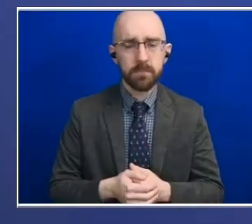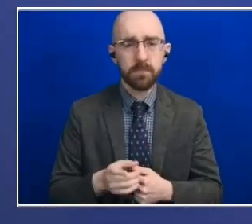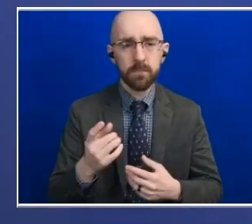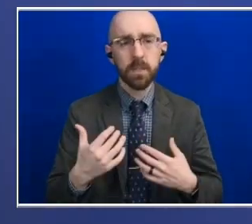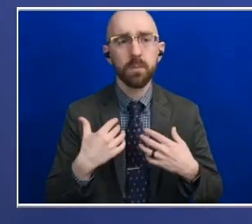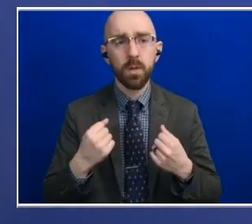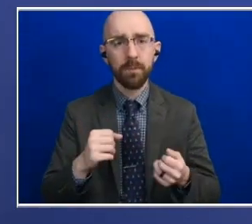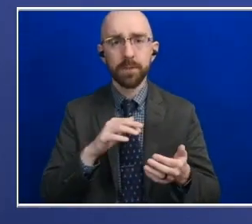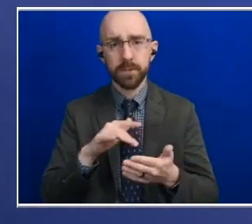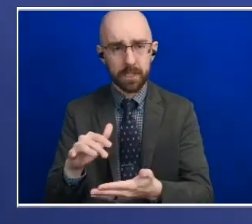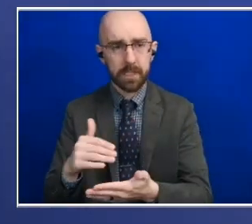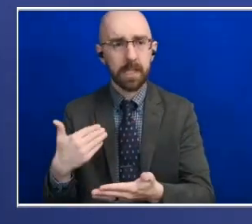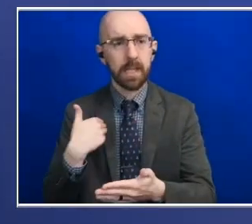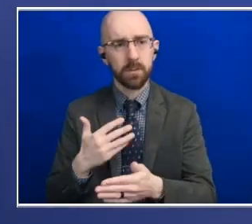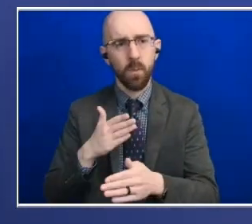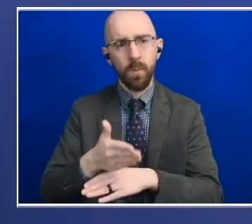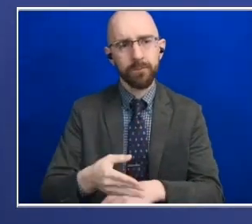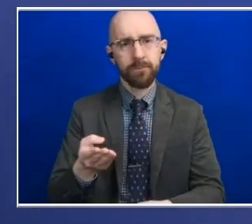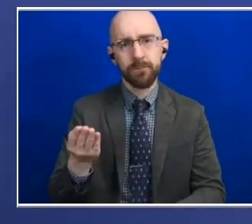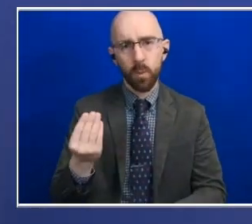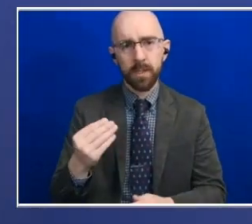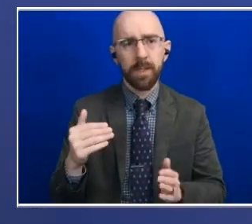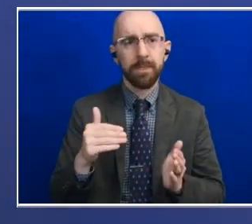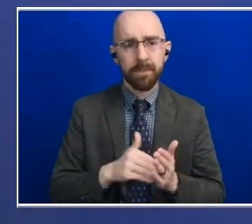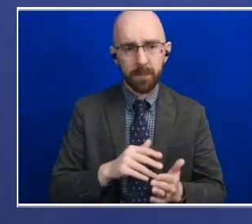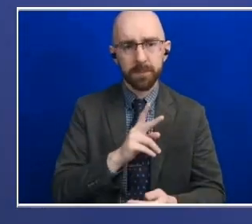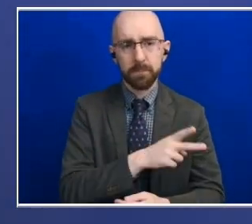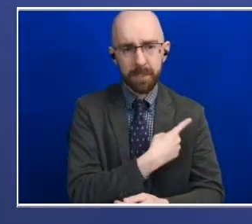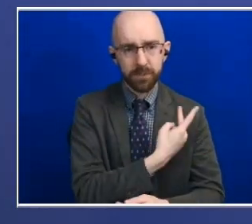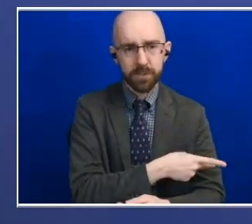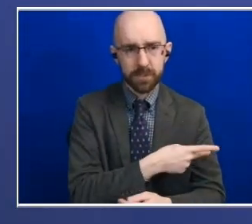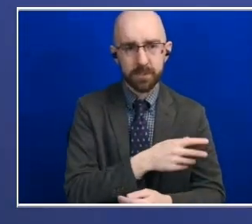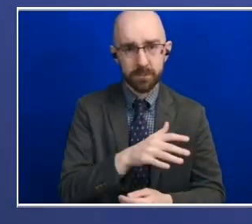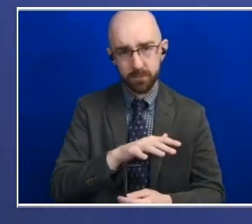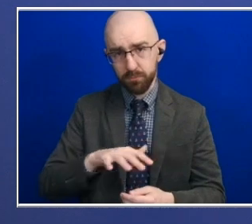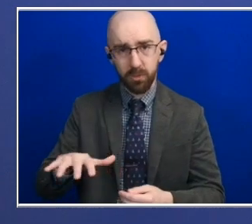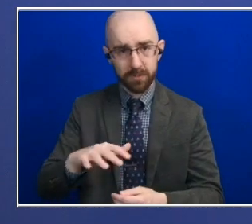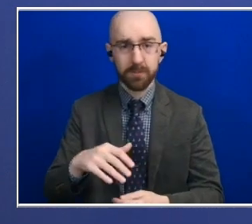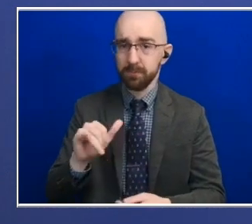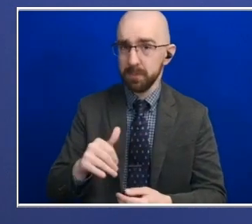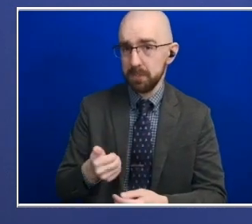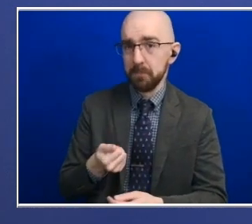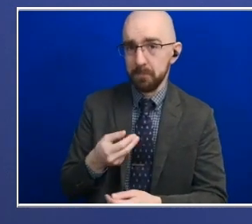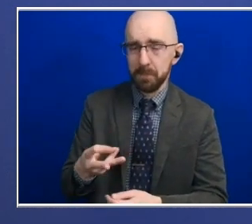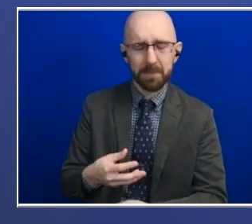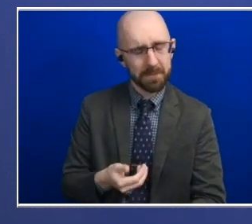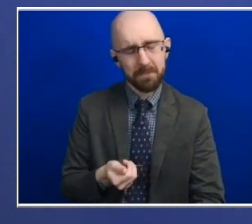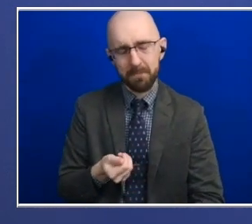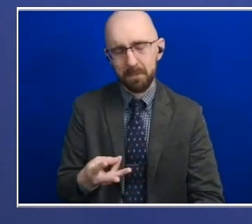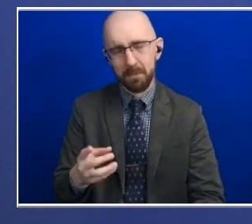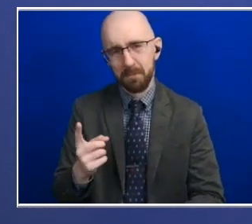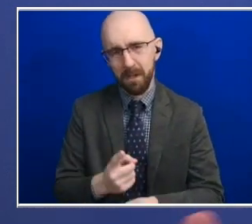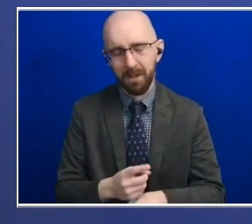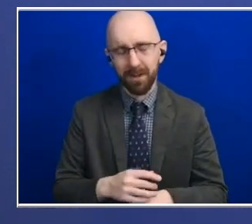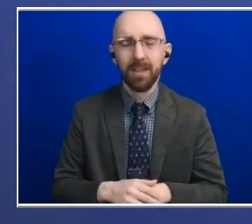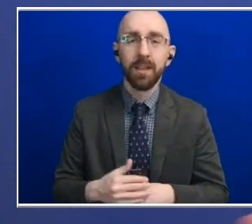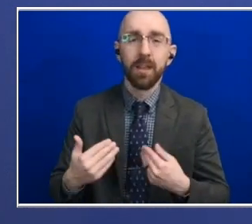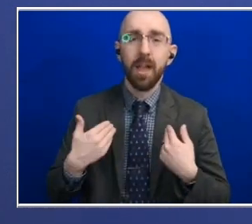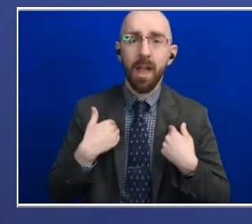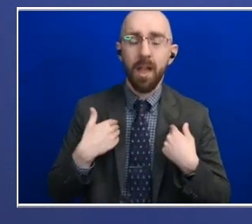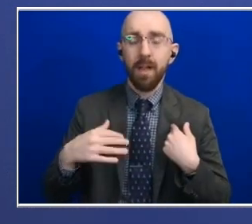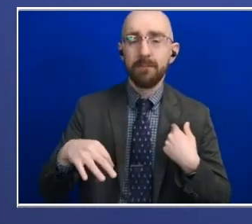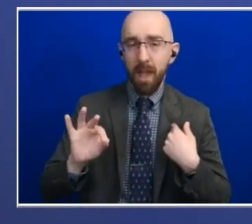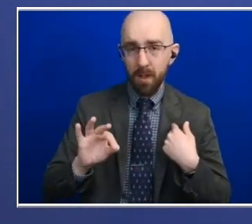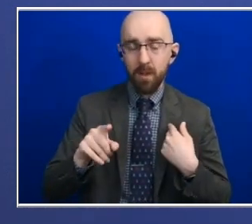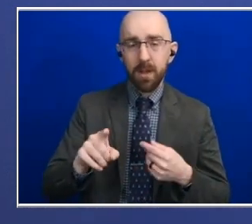over 14,000 patients nationwide, That's a few, yeah. that's just a few, we found that the incidence in that